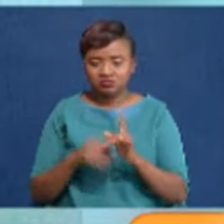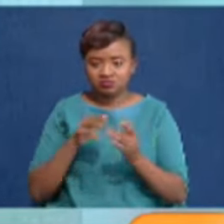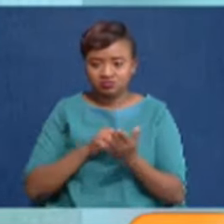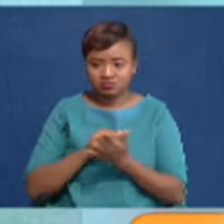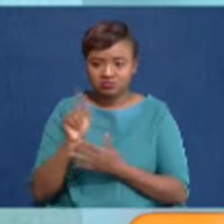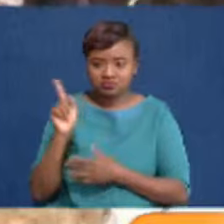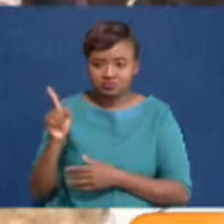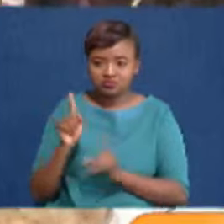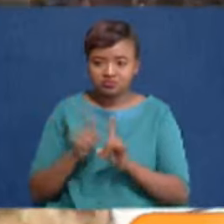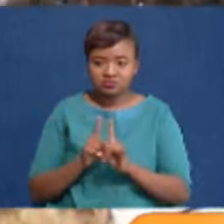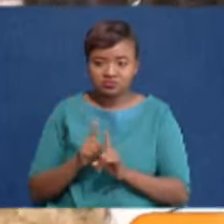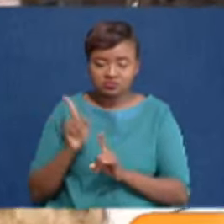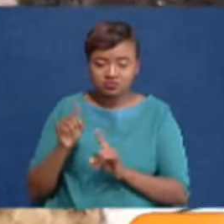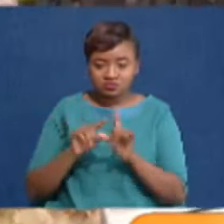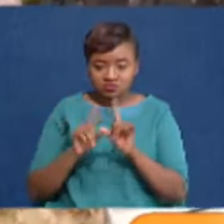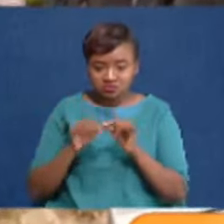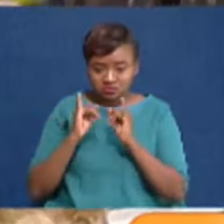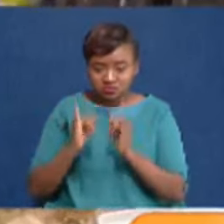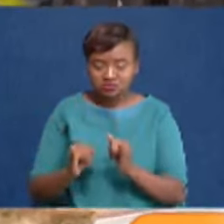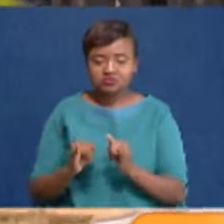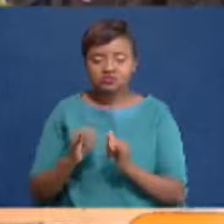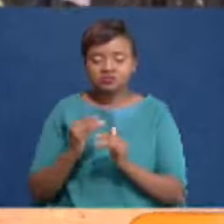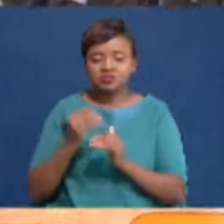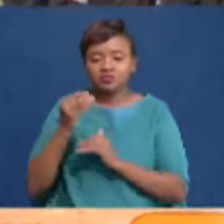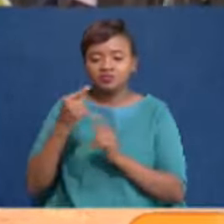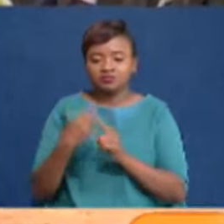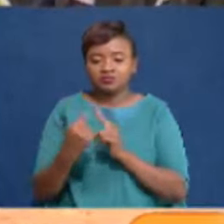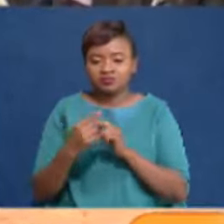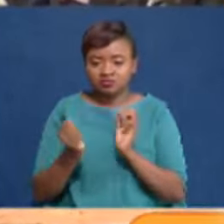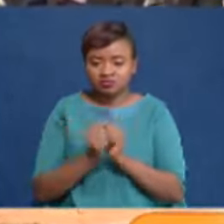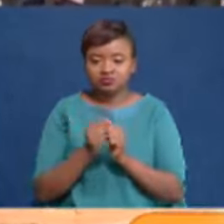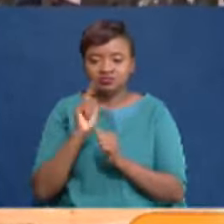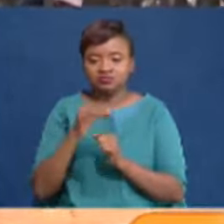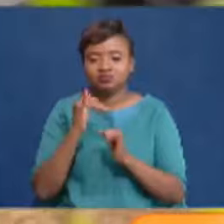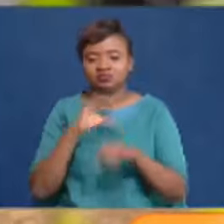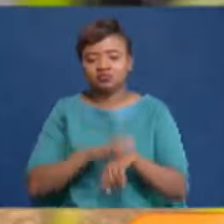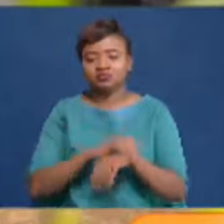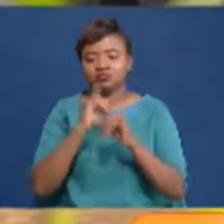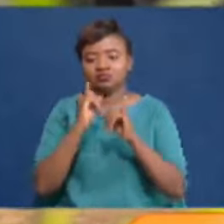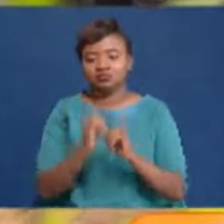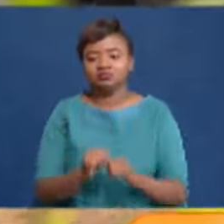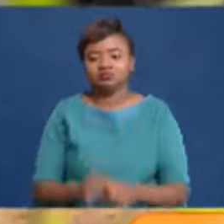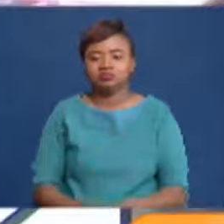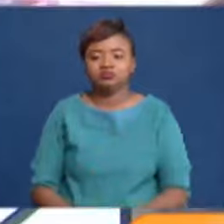and will be renewed after every 10 years. Laura Otieno, Citizen TV.